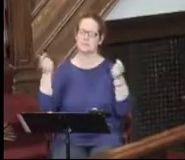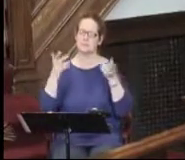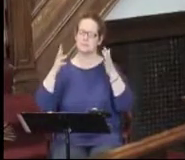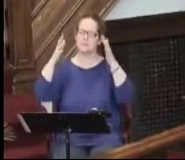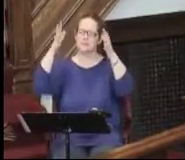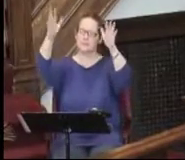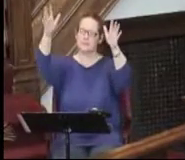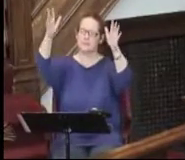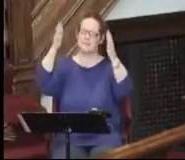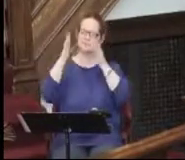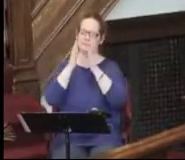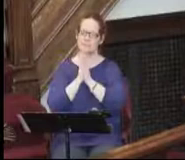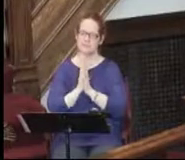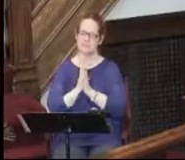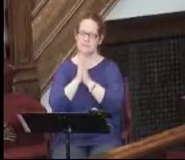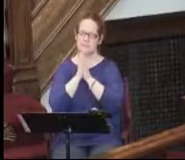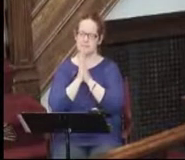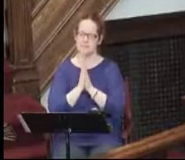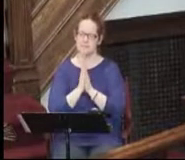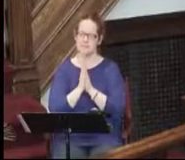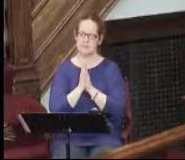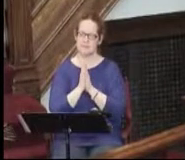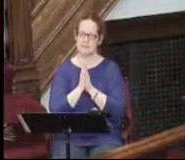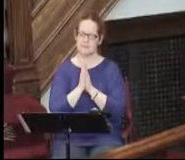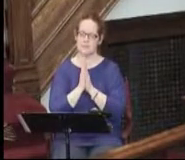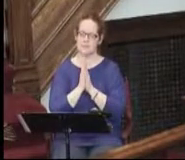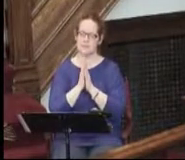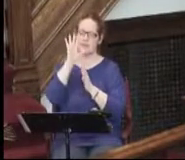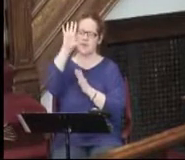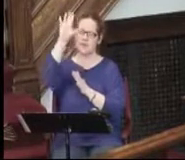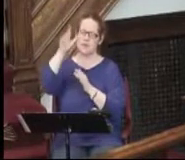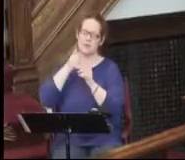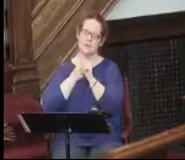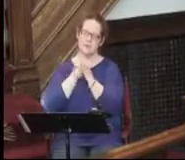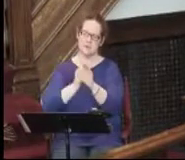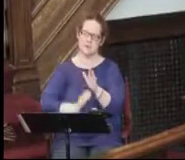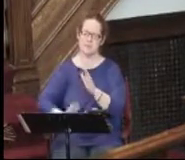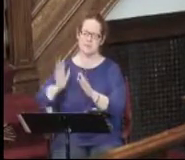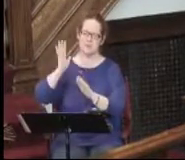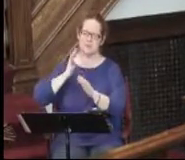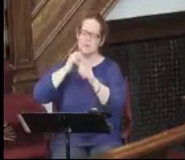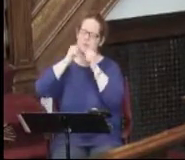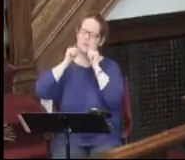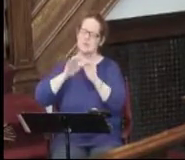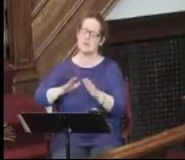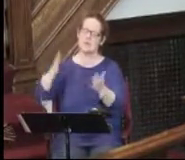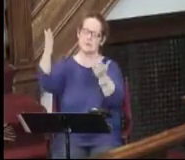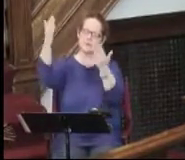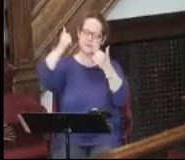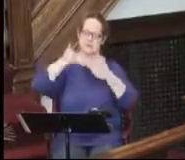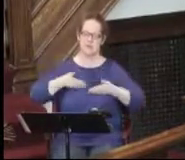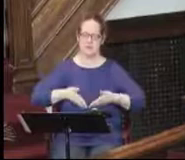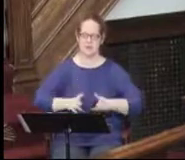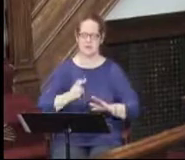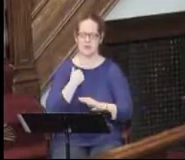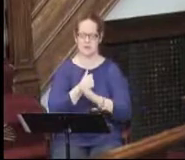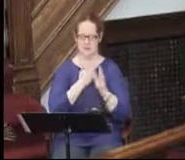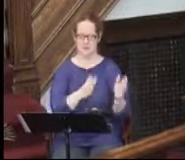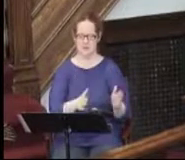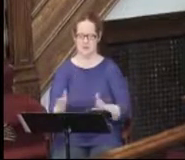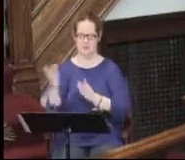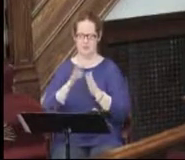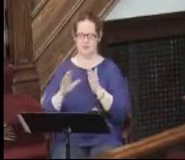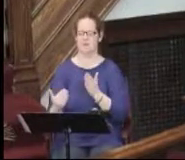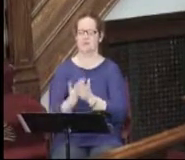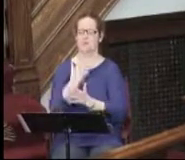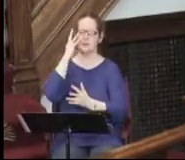praise, prayer. As your disciples blessed your coming, let us too prepare for a